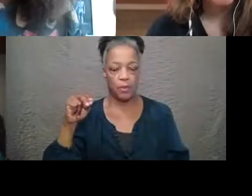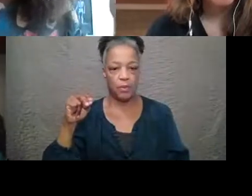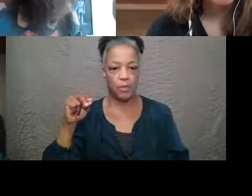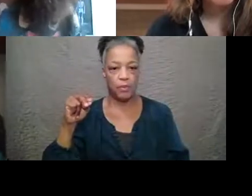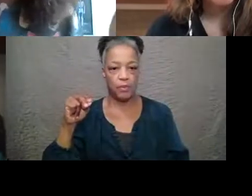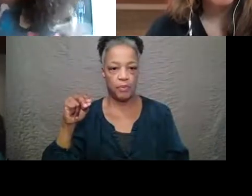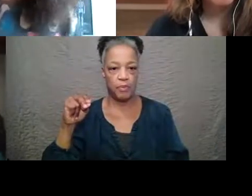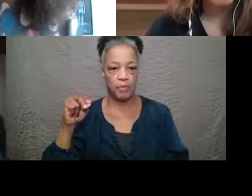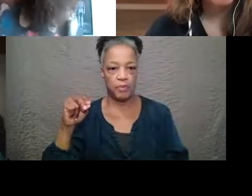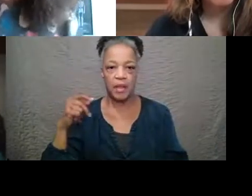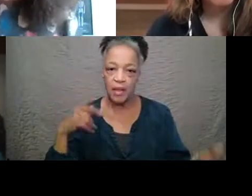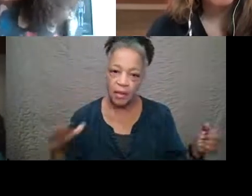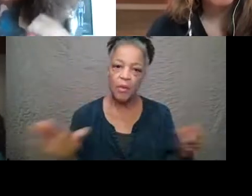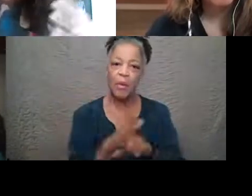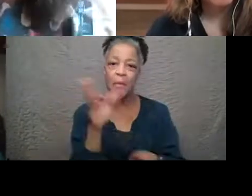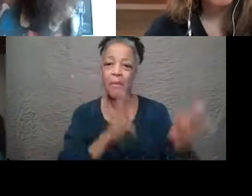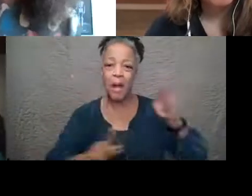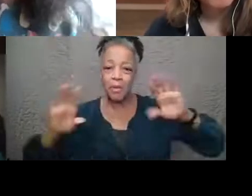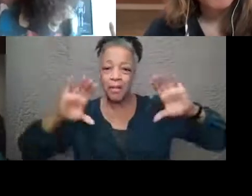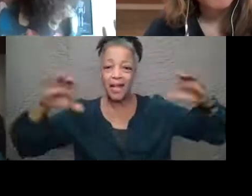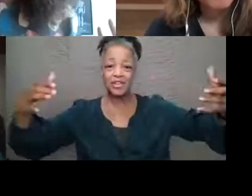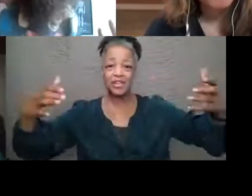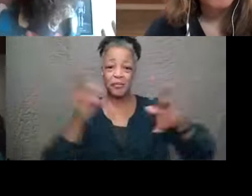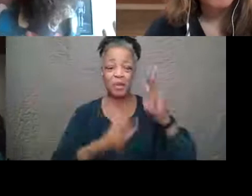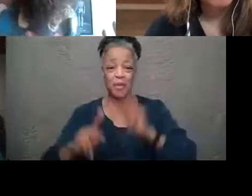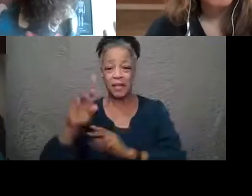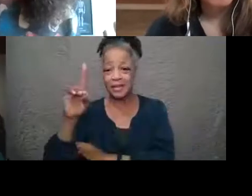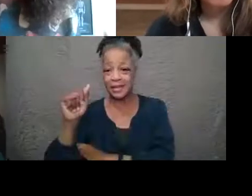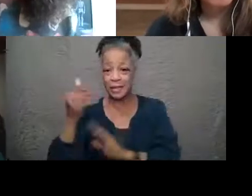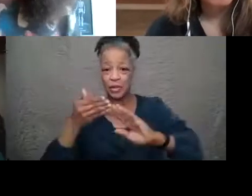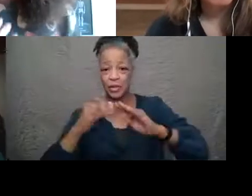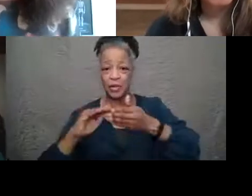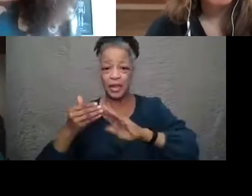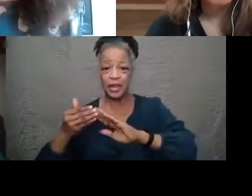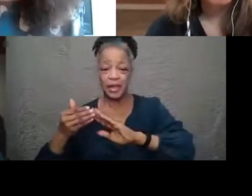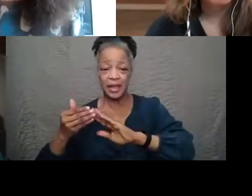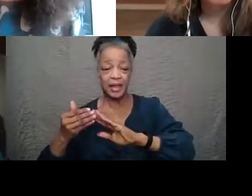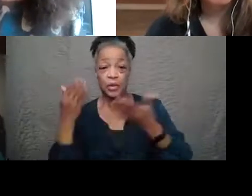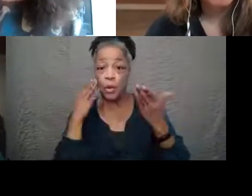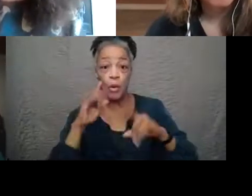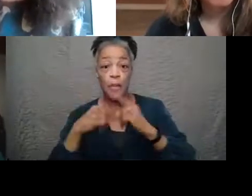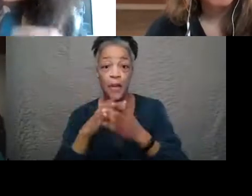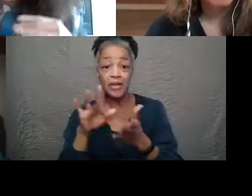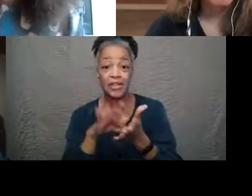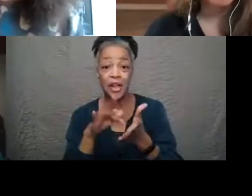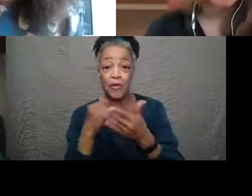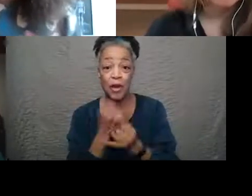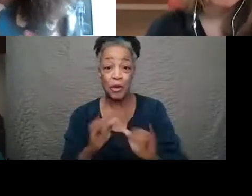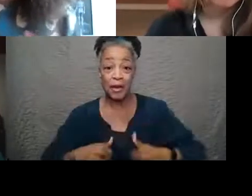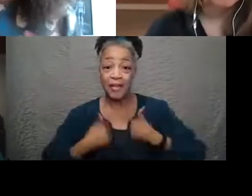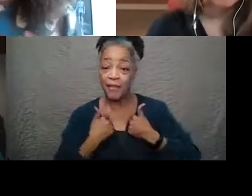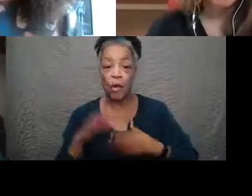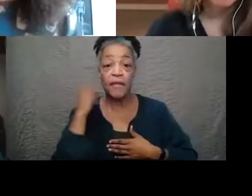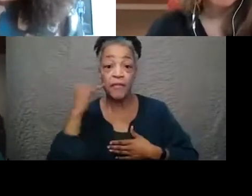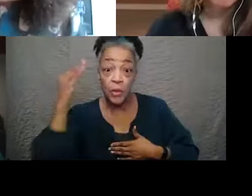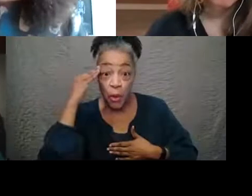are entire populations of folks in the disability community who don't know about Centers for Independent Living, or if they do know